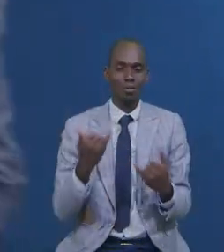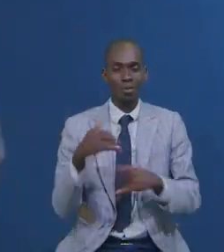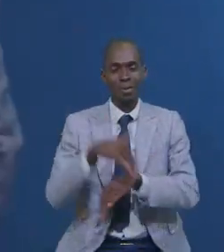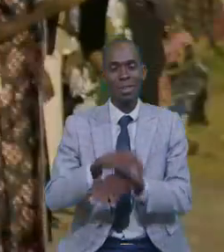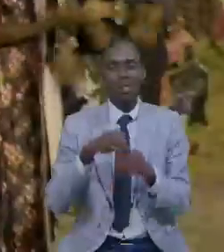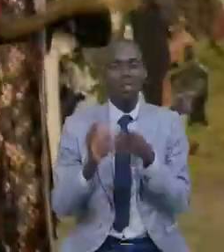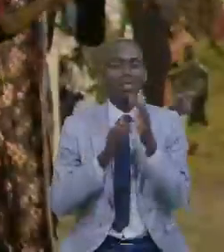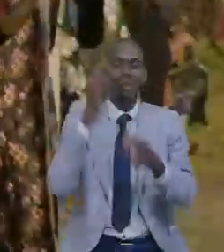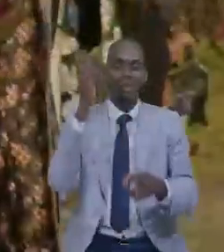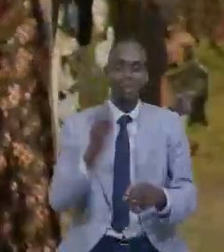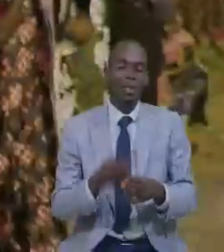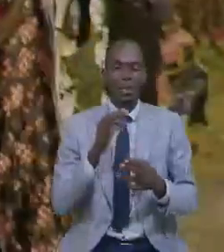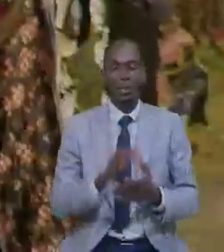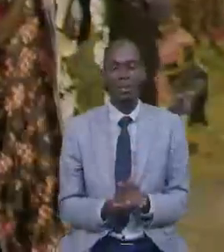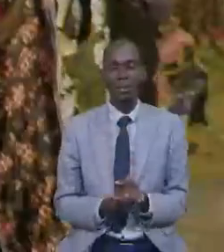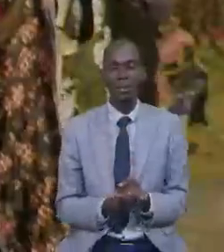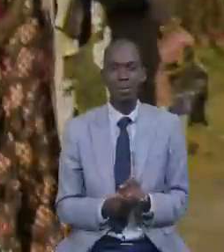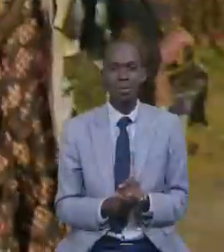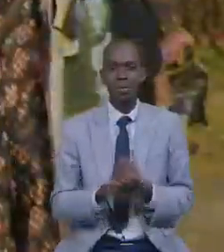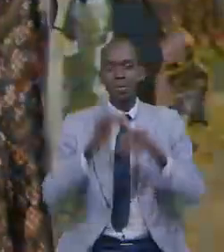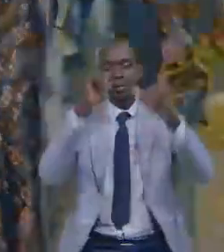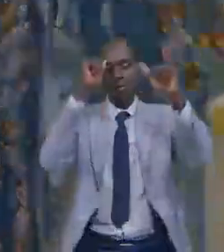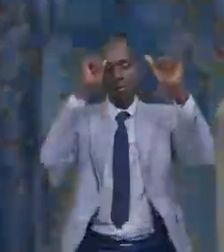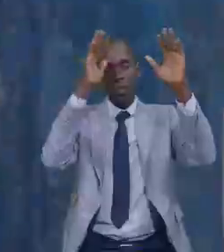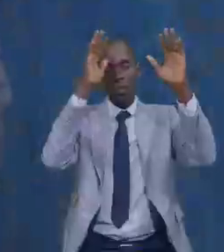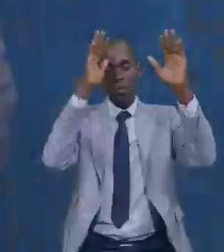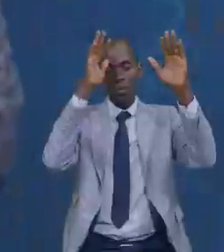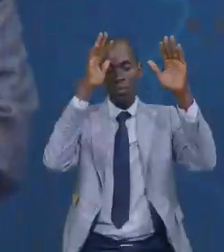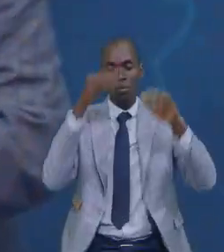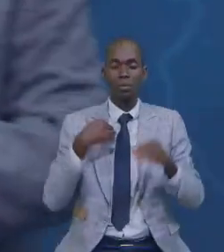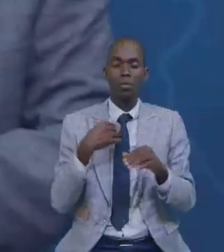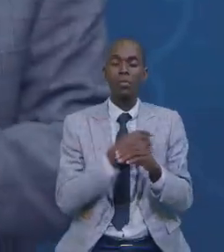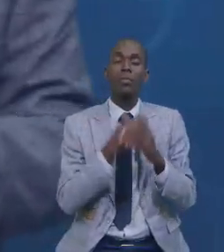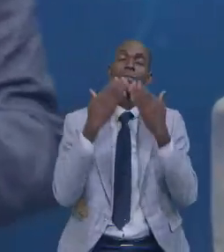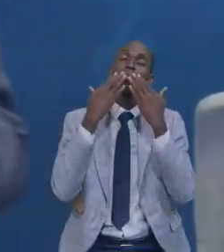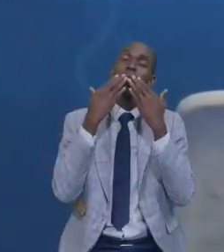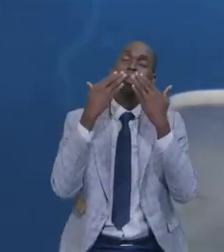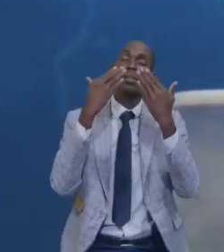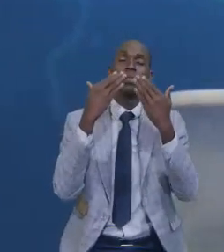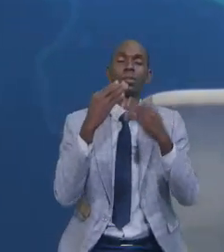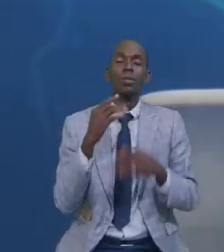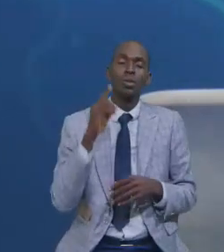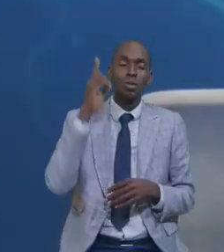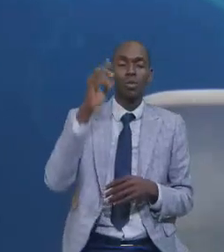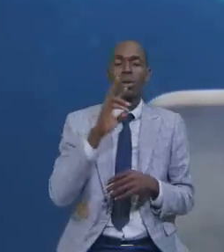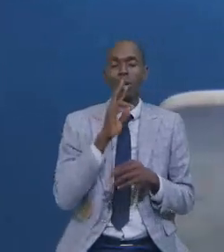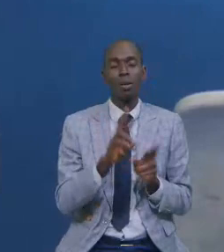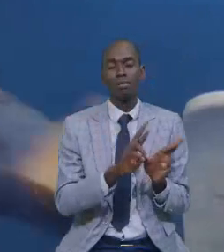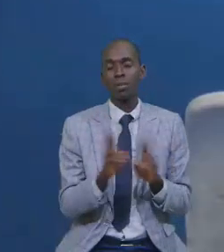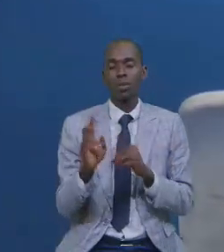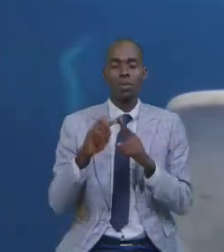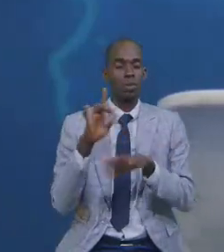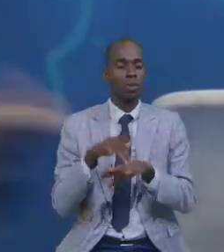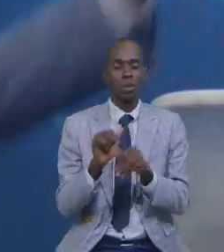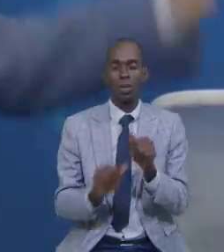Jesus' name. Father, we thank you. You are ready to touch everyone.